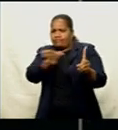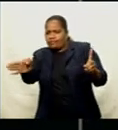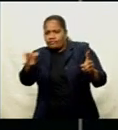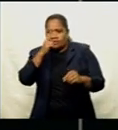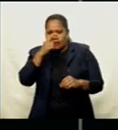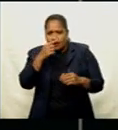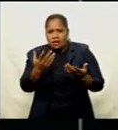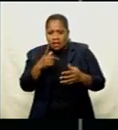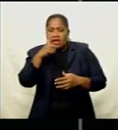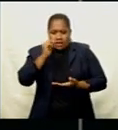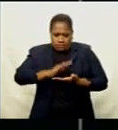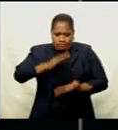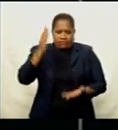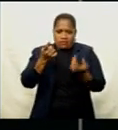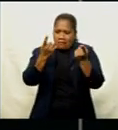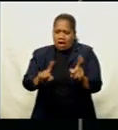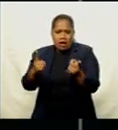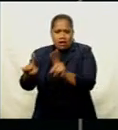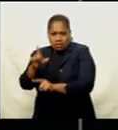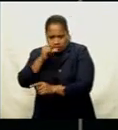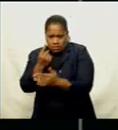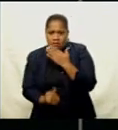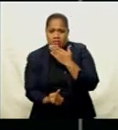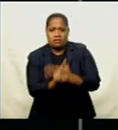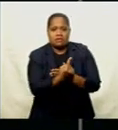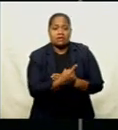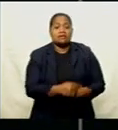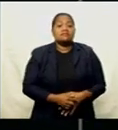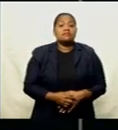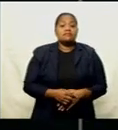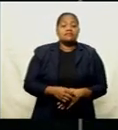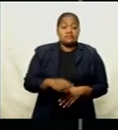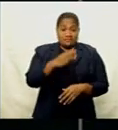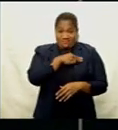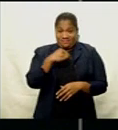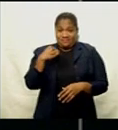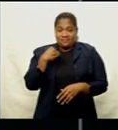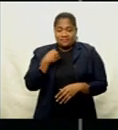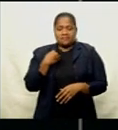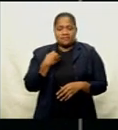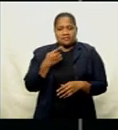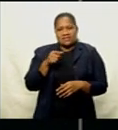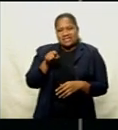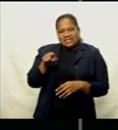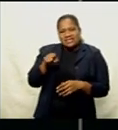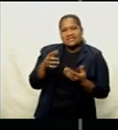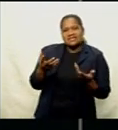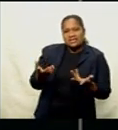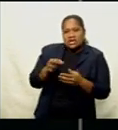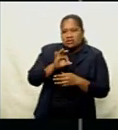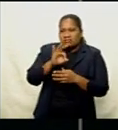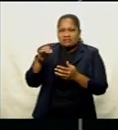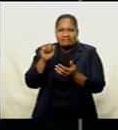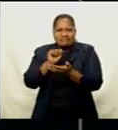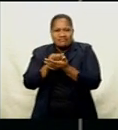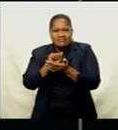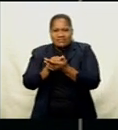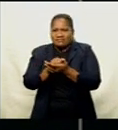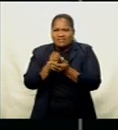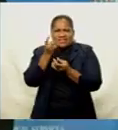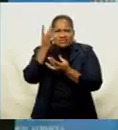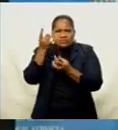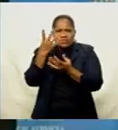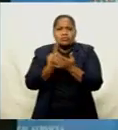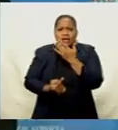death toll locally. Apanisa Wangai Randovo reports the ministry is wary of unreliable sources of information spreading like